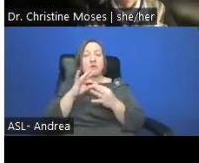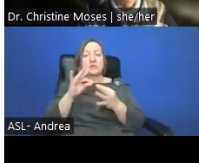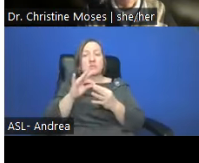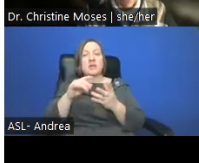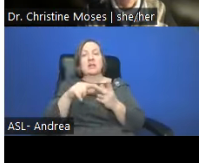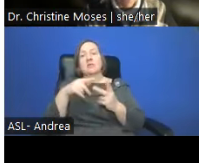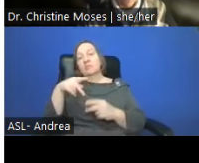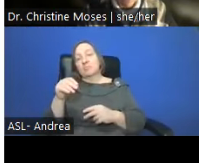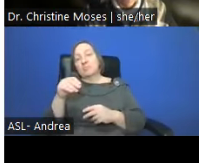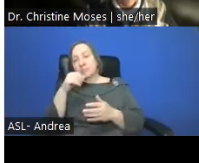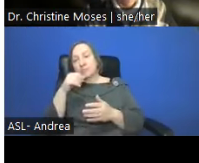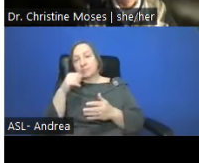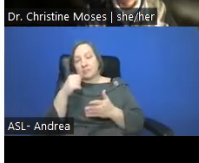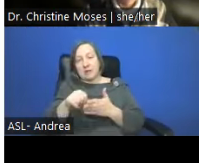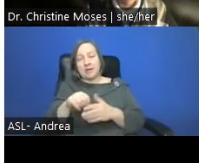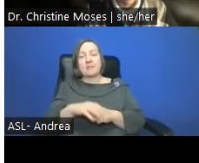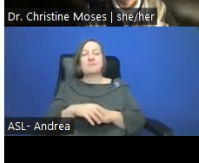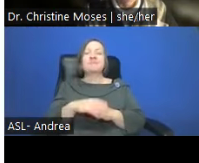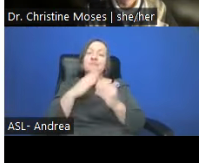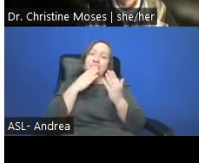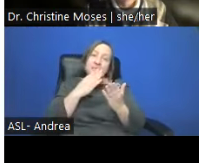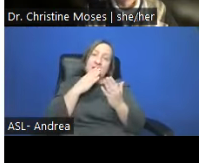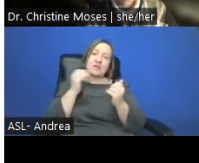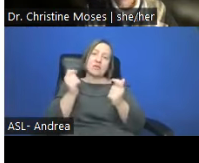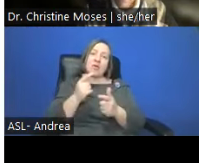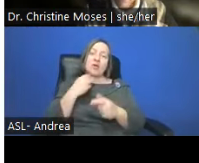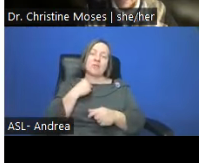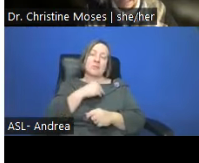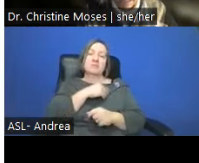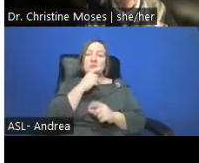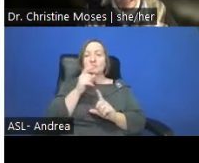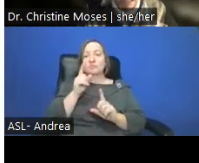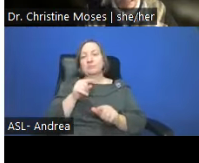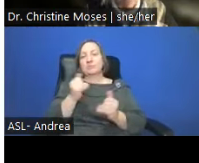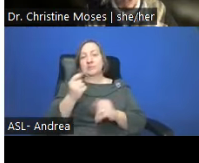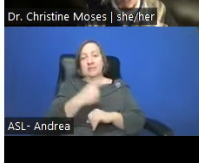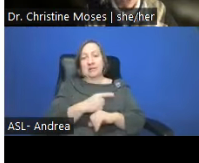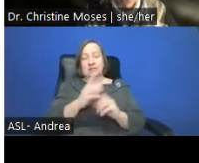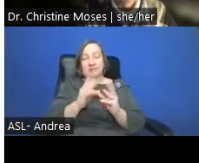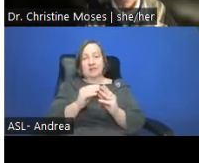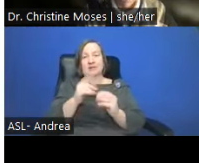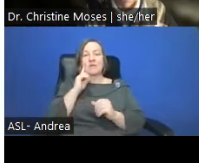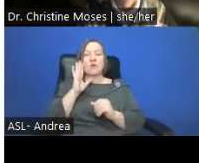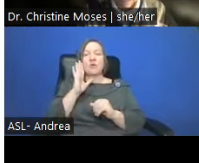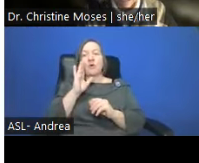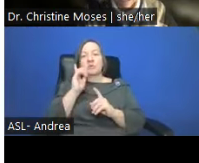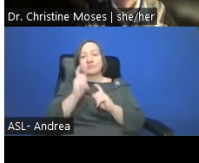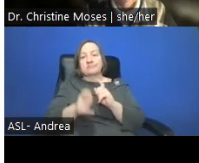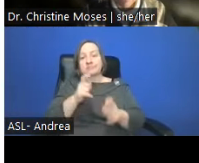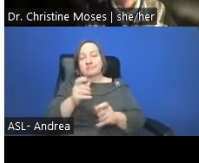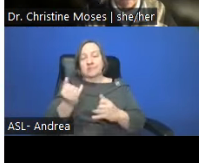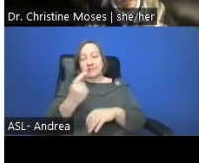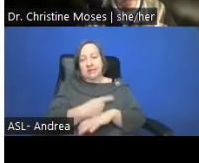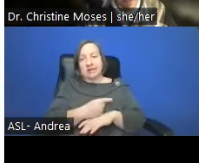mail. Thank you to all of the members who attended today's meeting and for your contributions today.